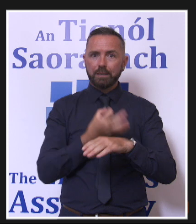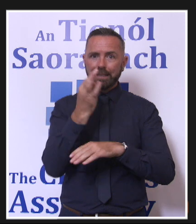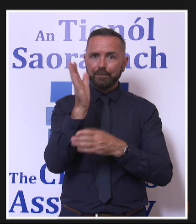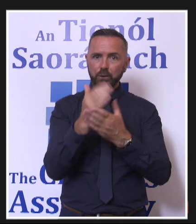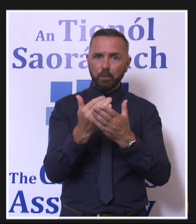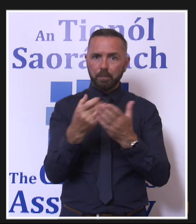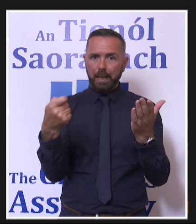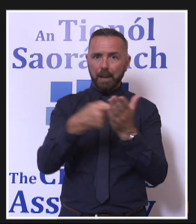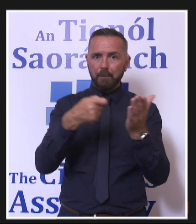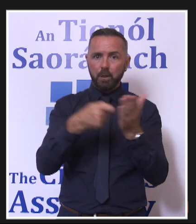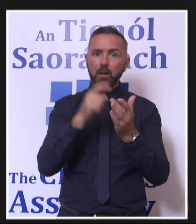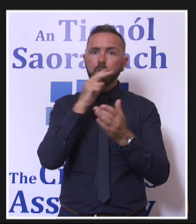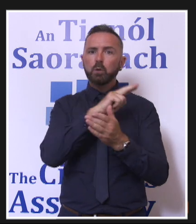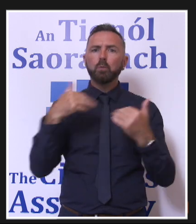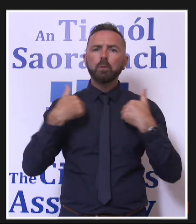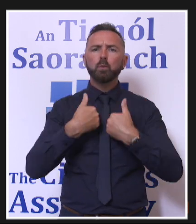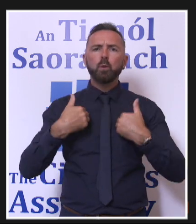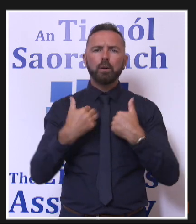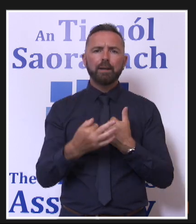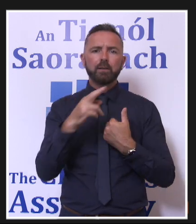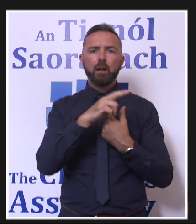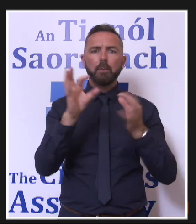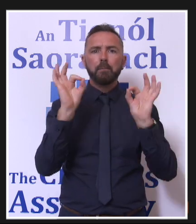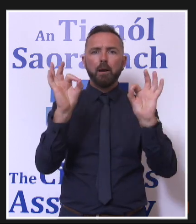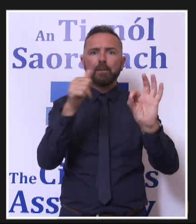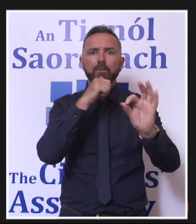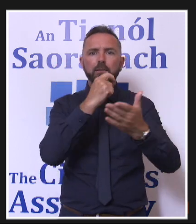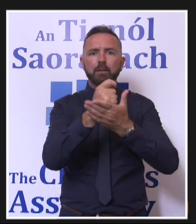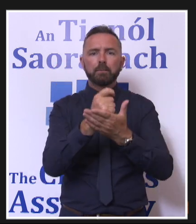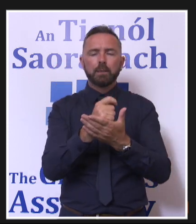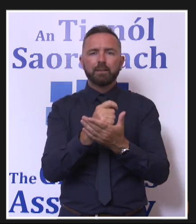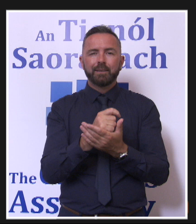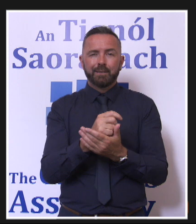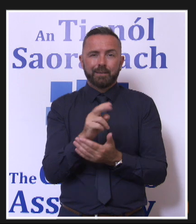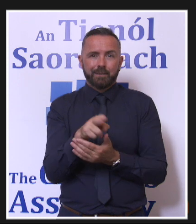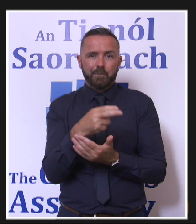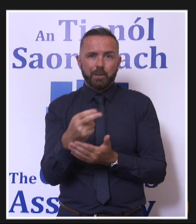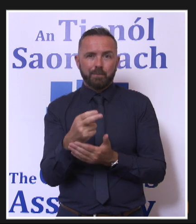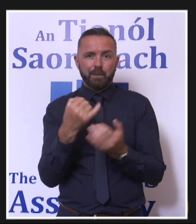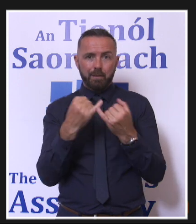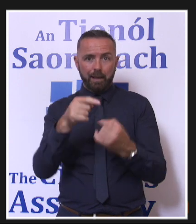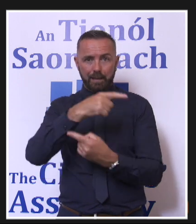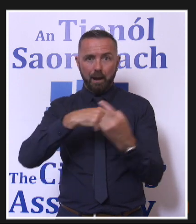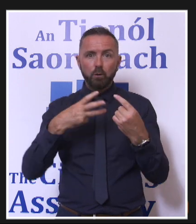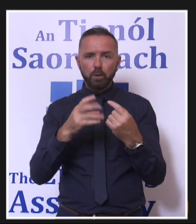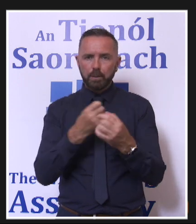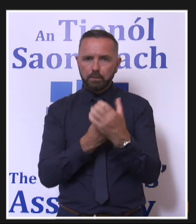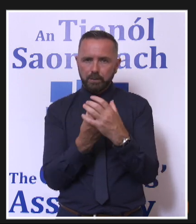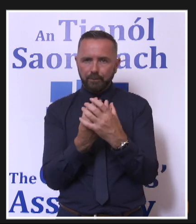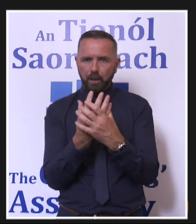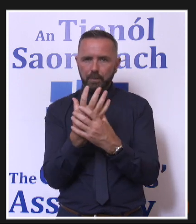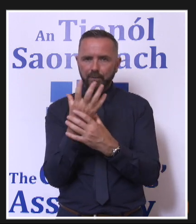it. But don't worry if you won't get perfection. Yours like ours will be embryonic for a while, and you'll need